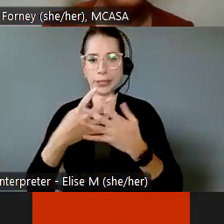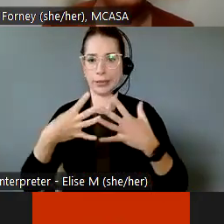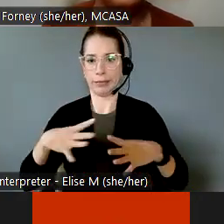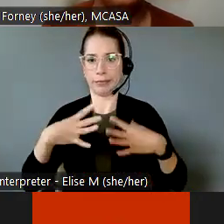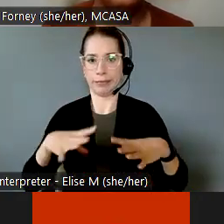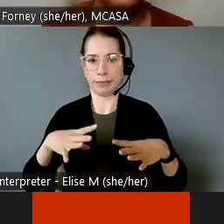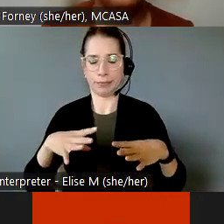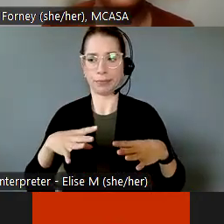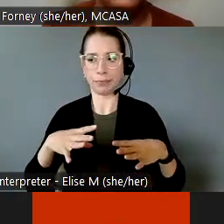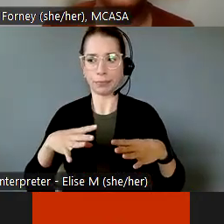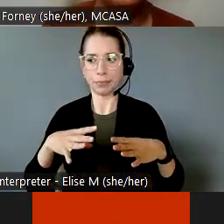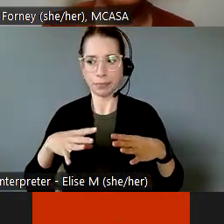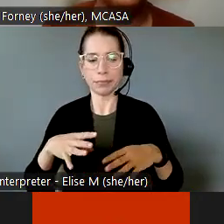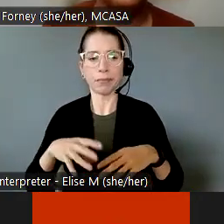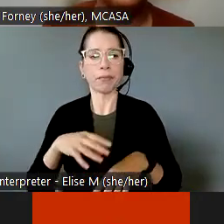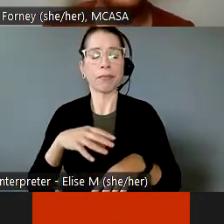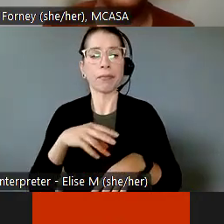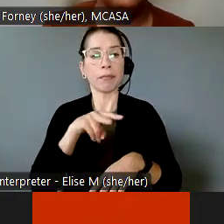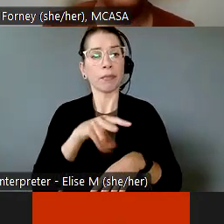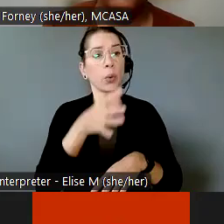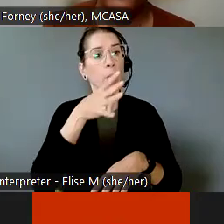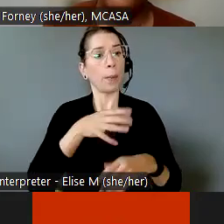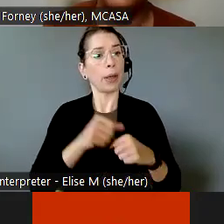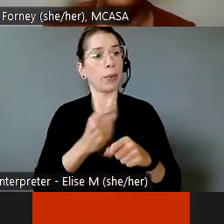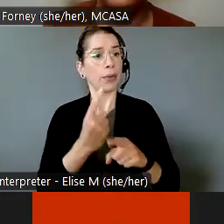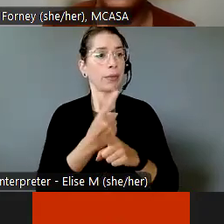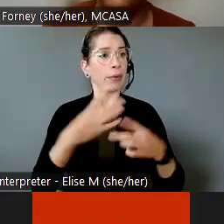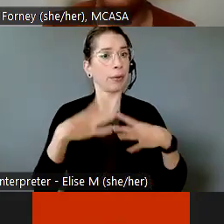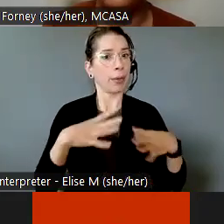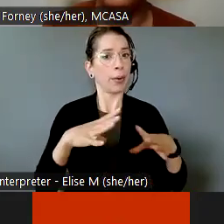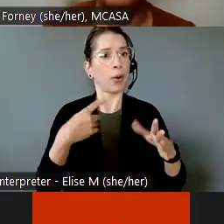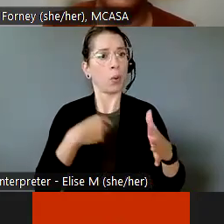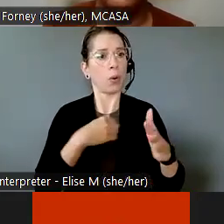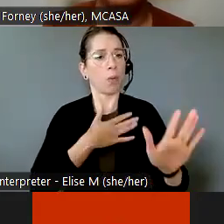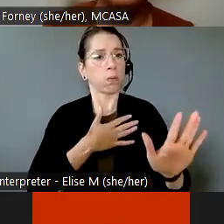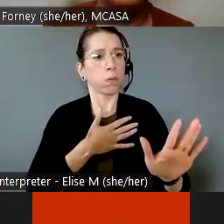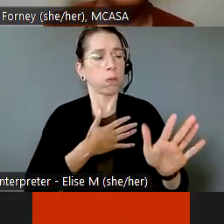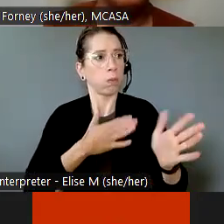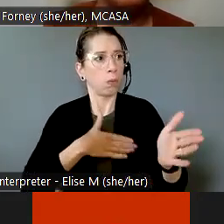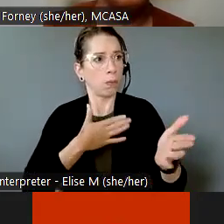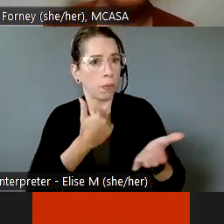When we look at the woman in plain clothes, we're probably willing to help her, right?